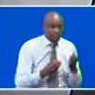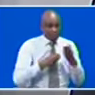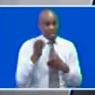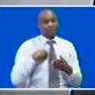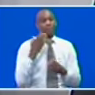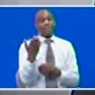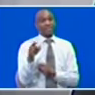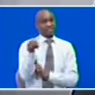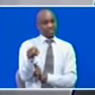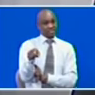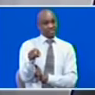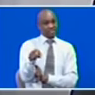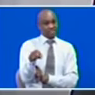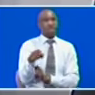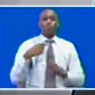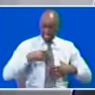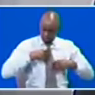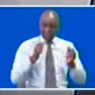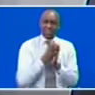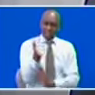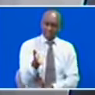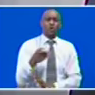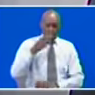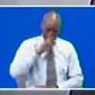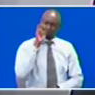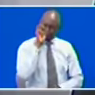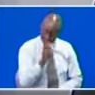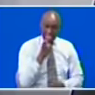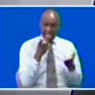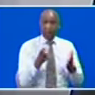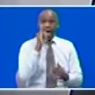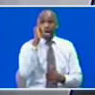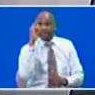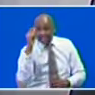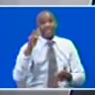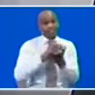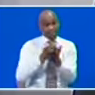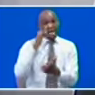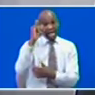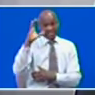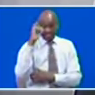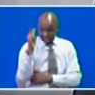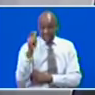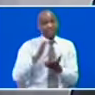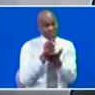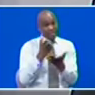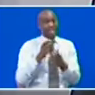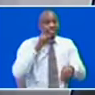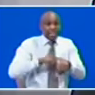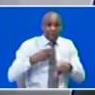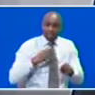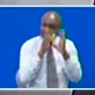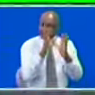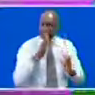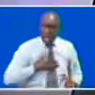ballot papers. Right. We have every confidence in that. And we've seen it, actually, with our IT department, ICT, that when we had our